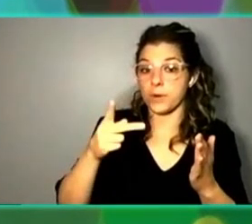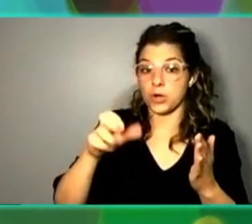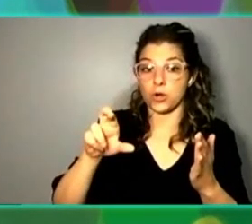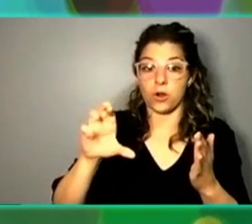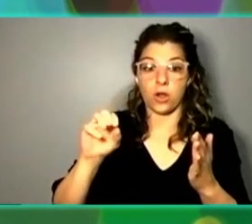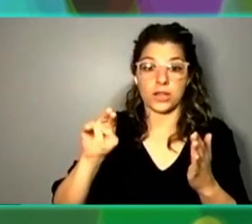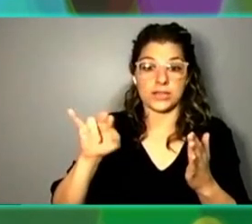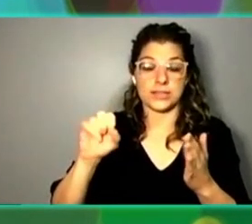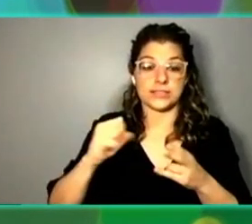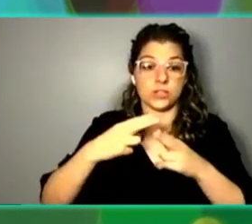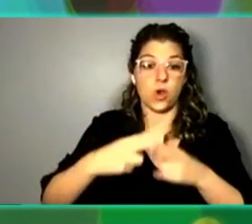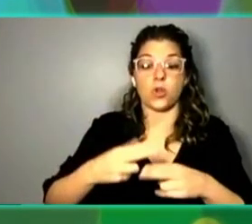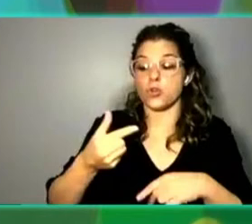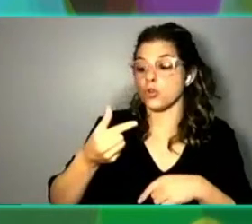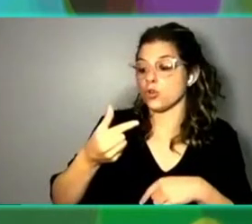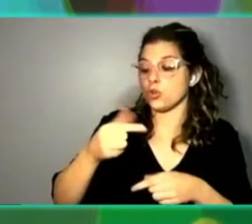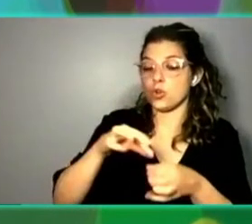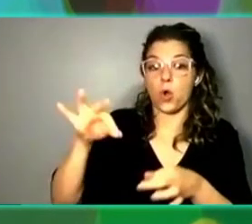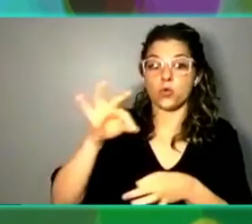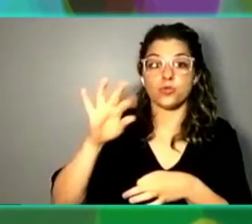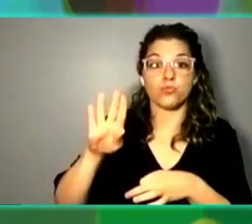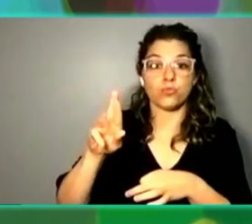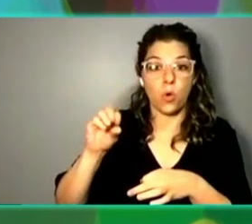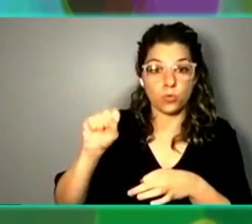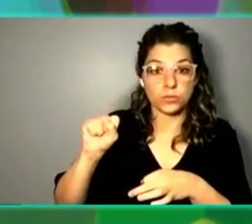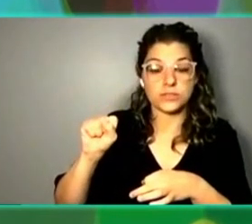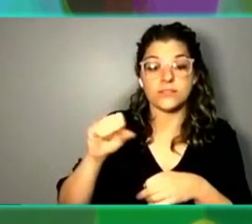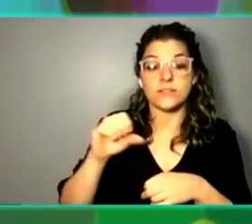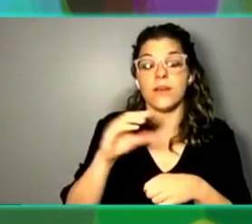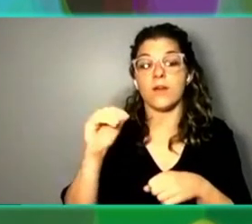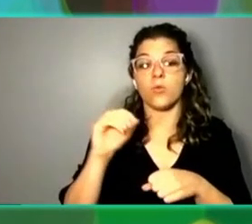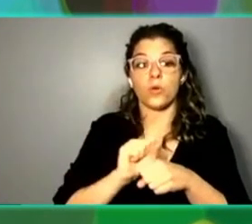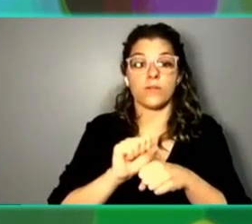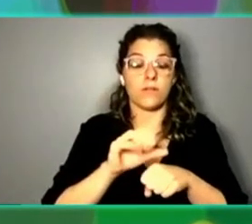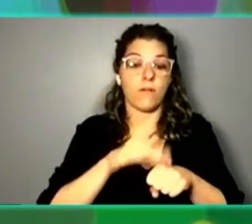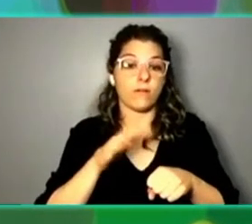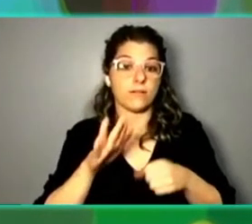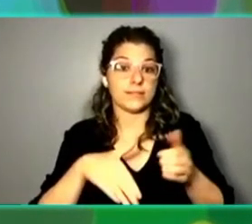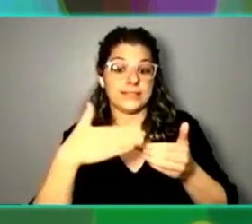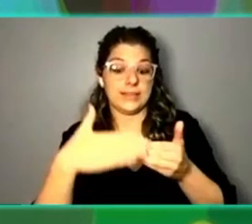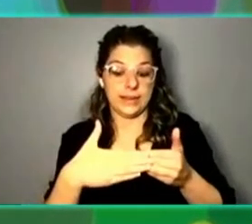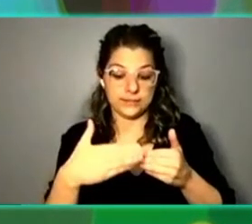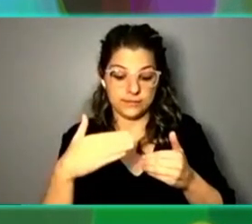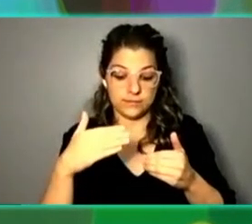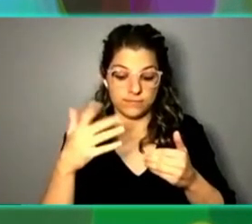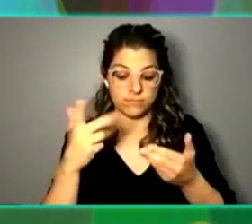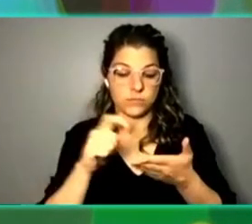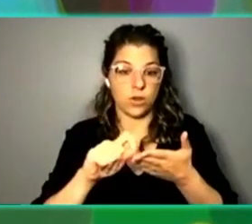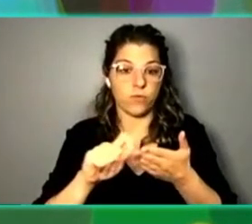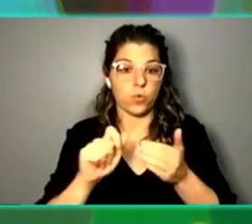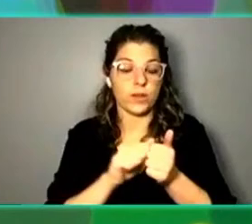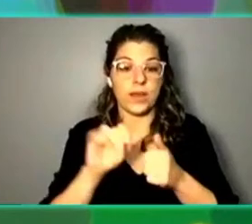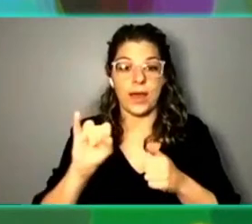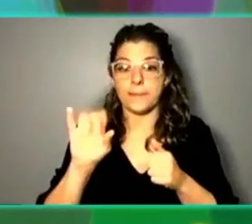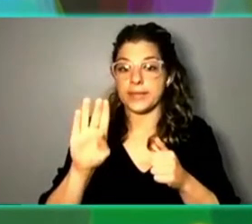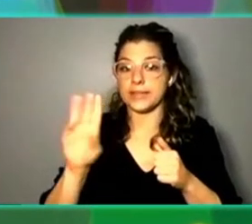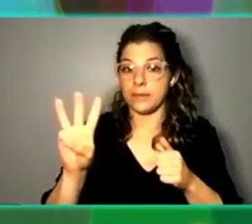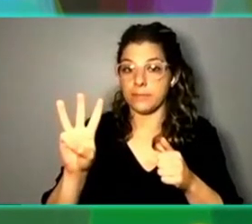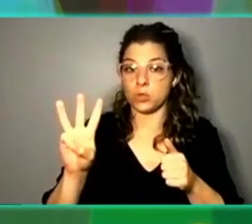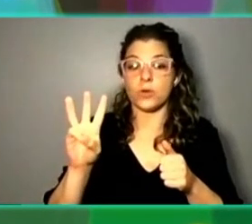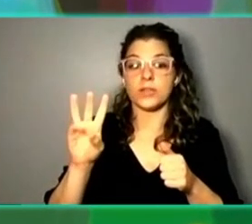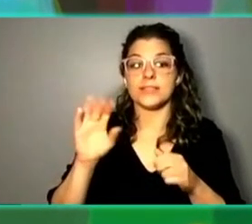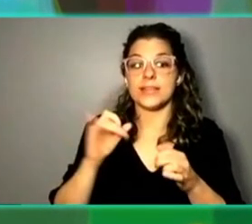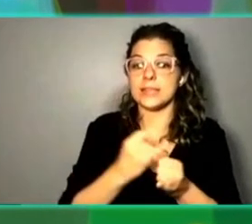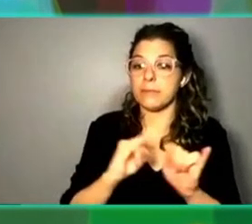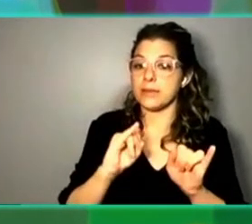Rose. And we're also working on an upcoming graphic novel with IDW. We do independent comic